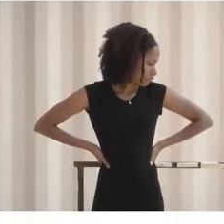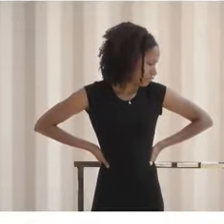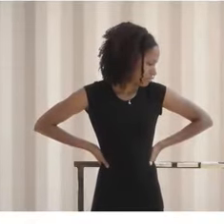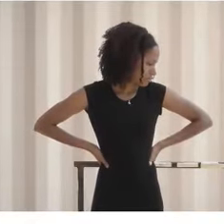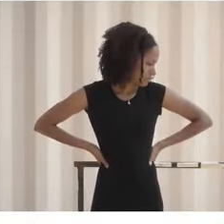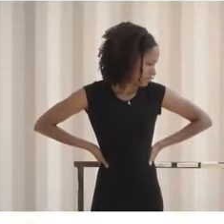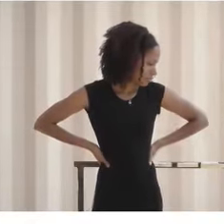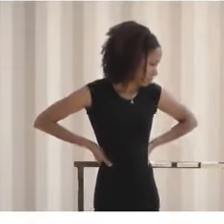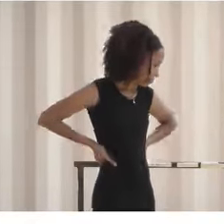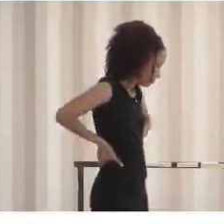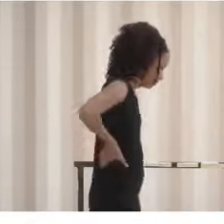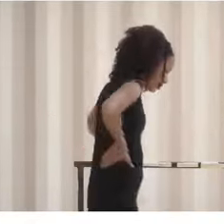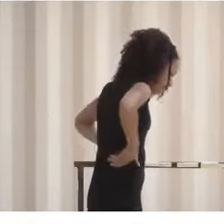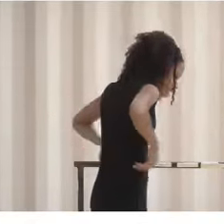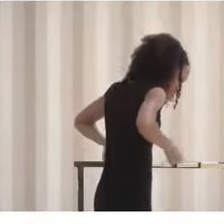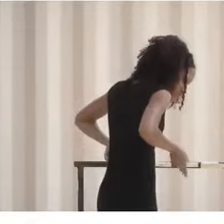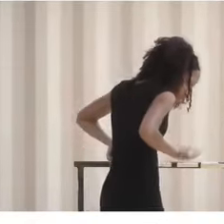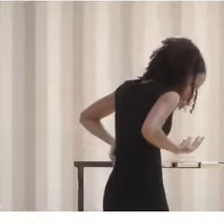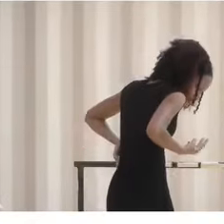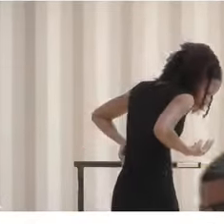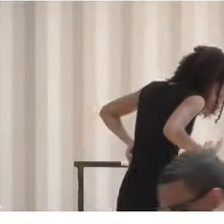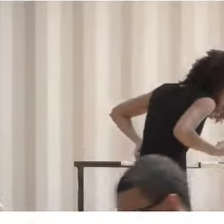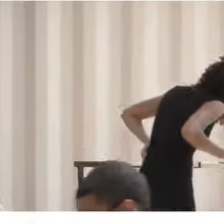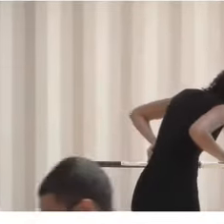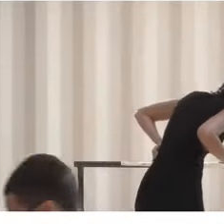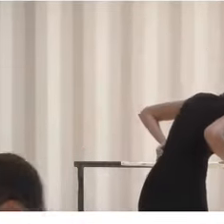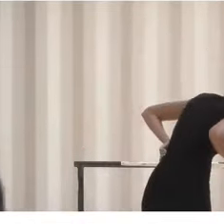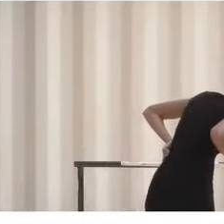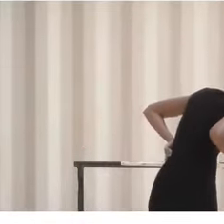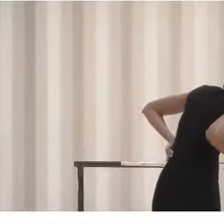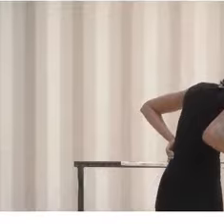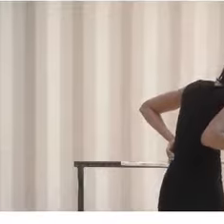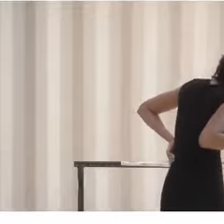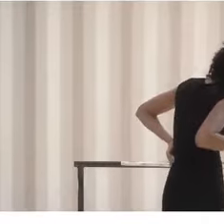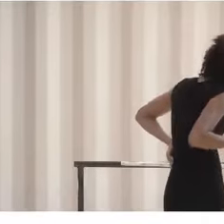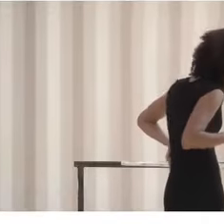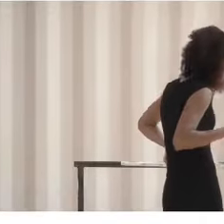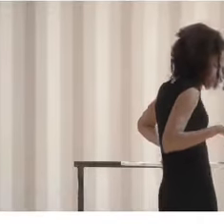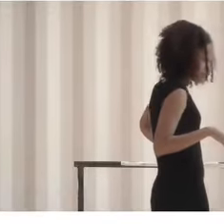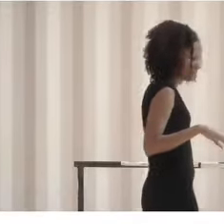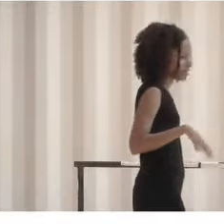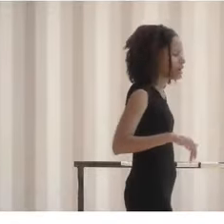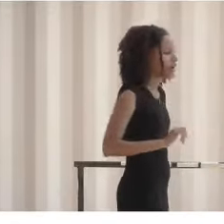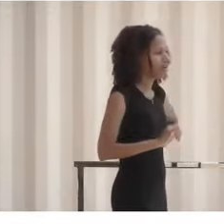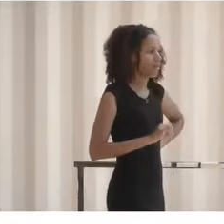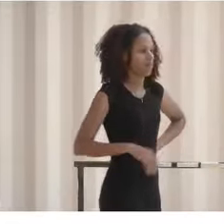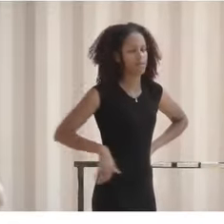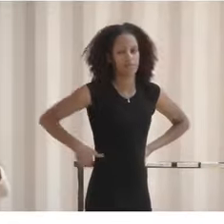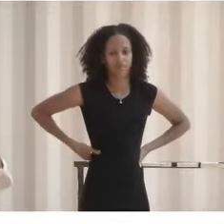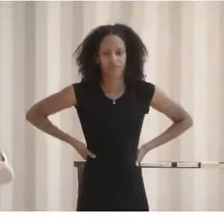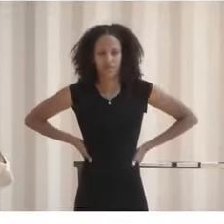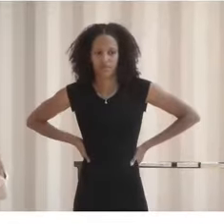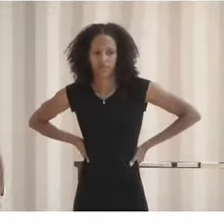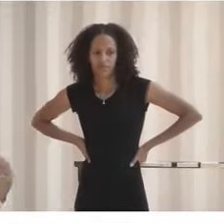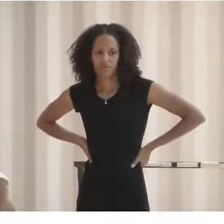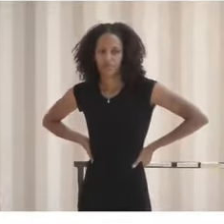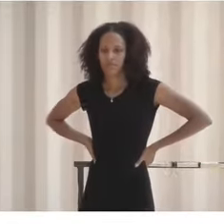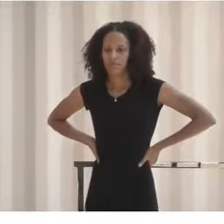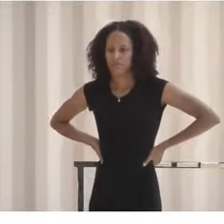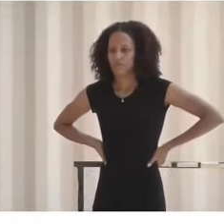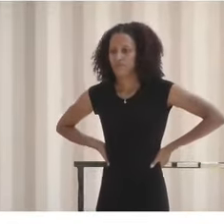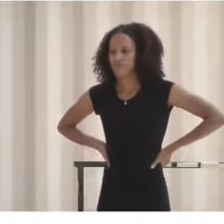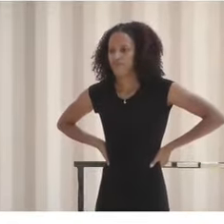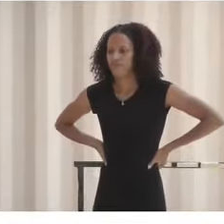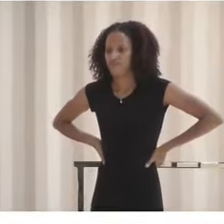about science. This is amazing. And about the people who make sense of our world. Wow. Mavericks, who have gone where